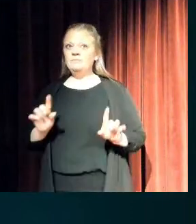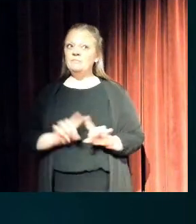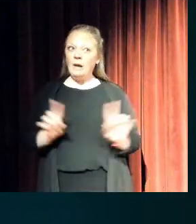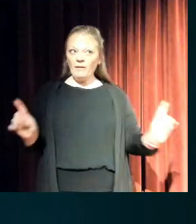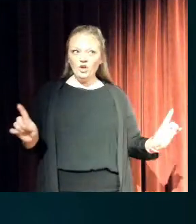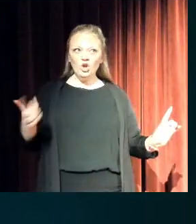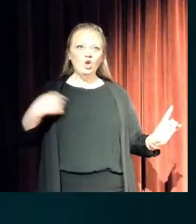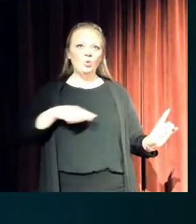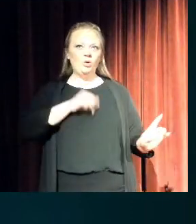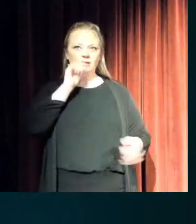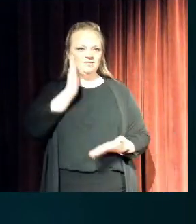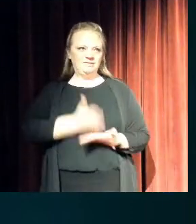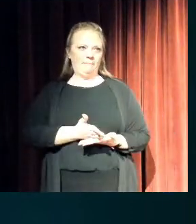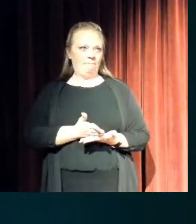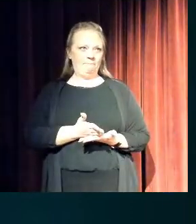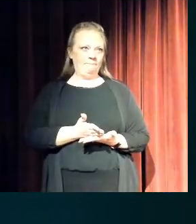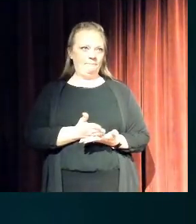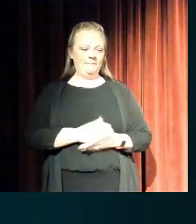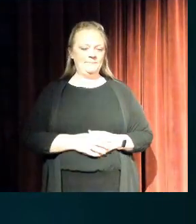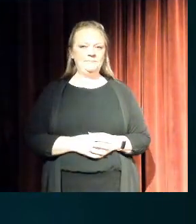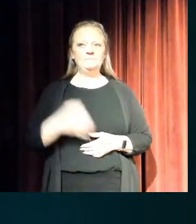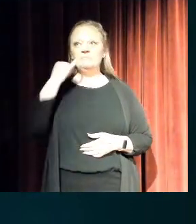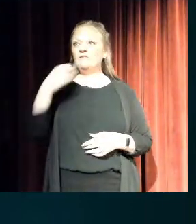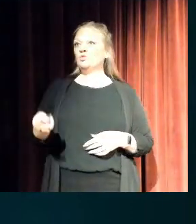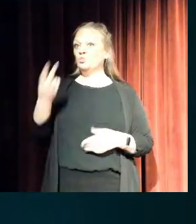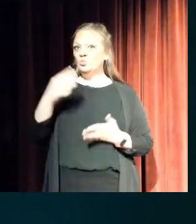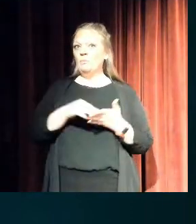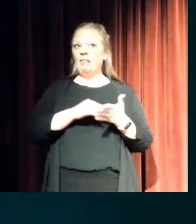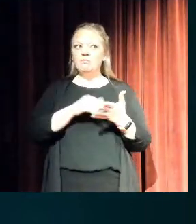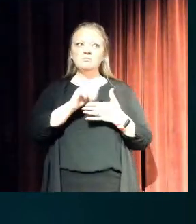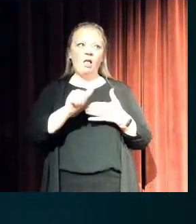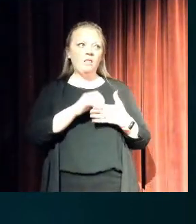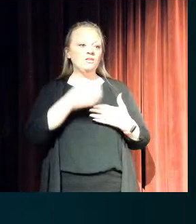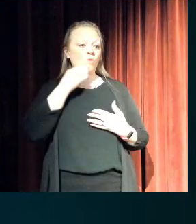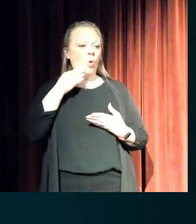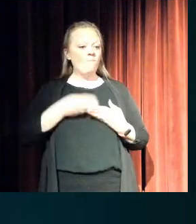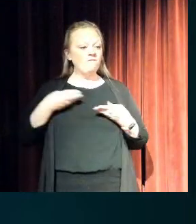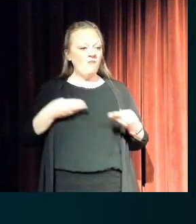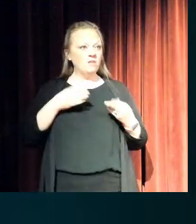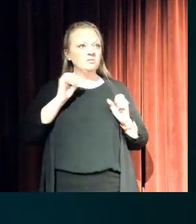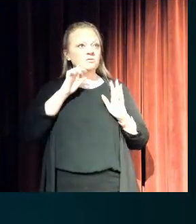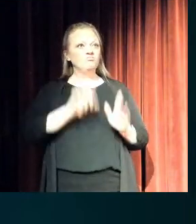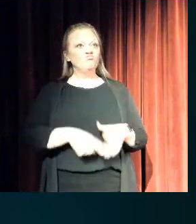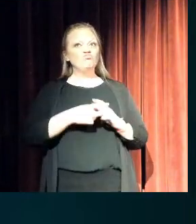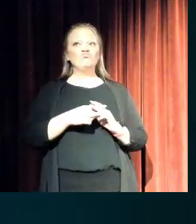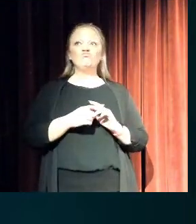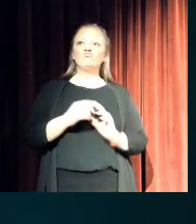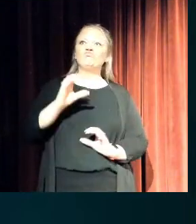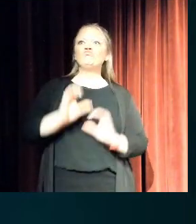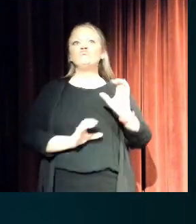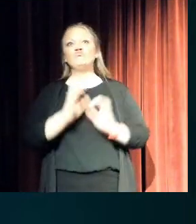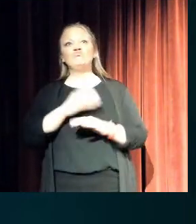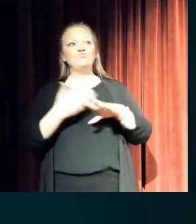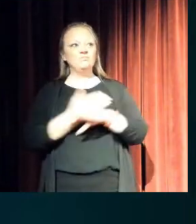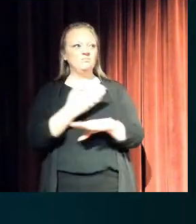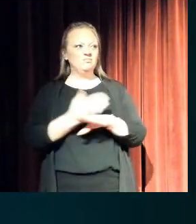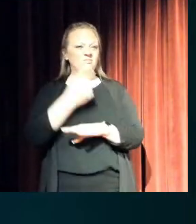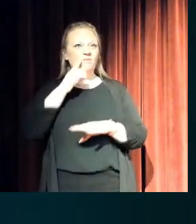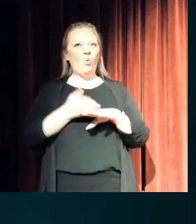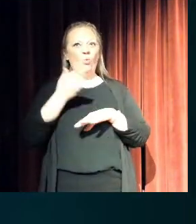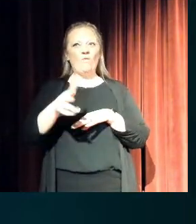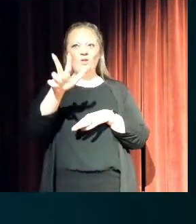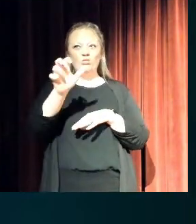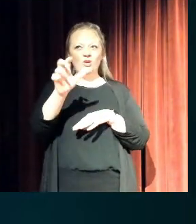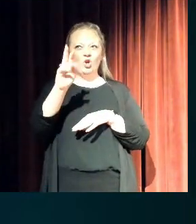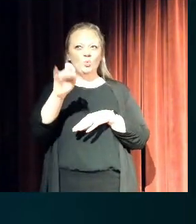However, we are not stopping there. If $2 million of home funds can help kickstart the construction and renovation of more than